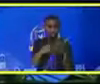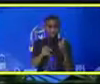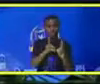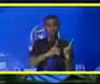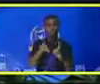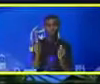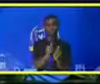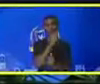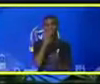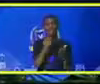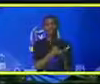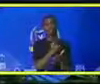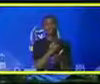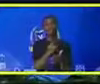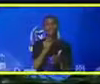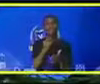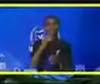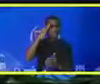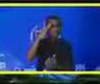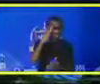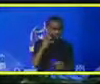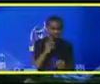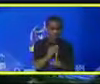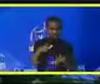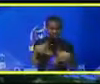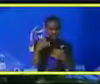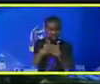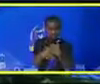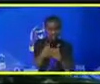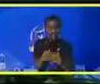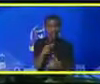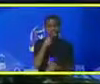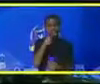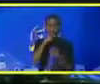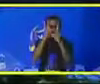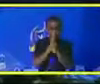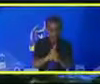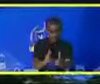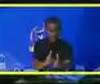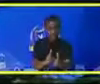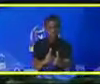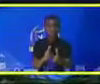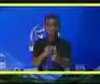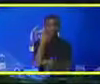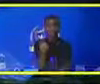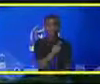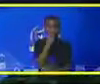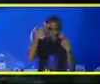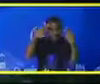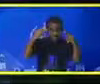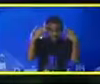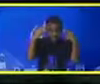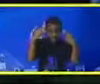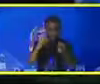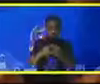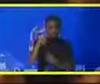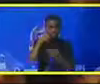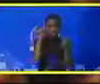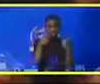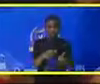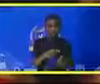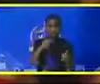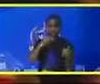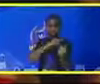you and they will give it to you. Say honor. Honor always happens to you when you encounter the